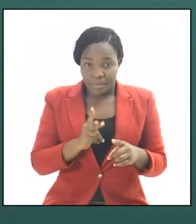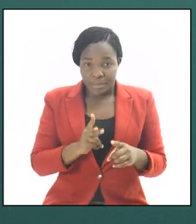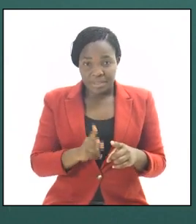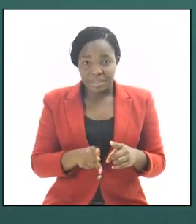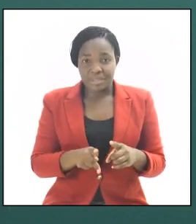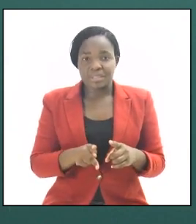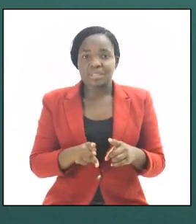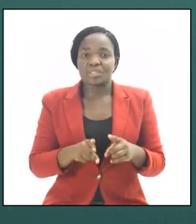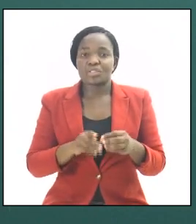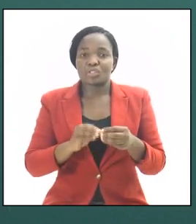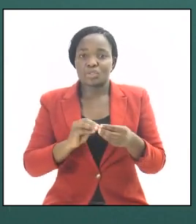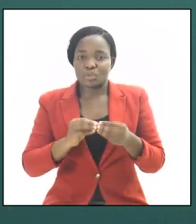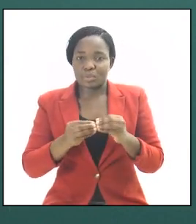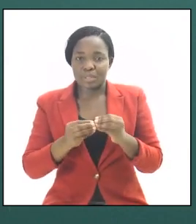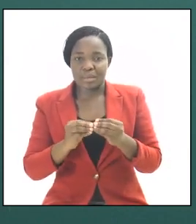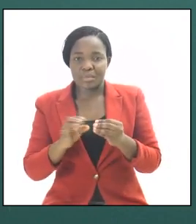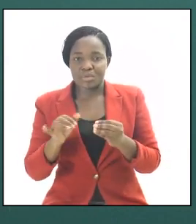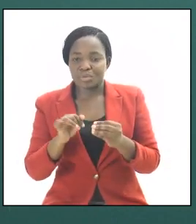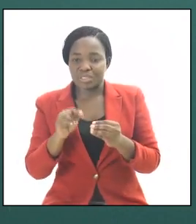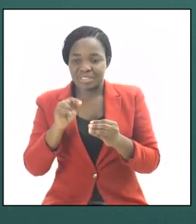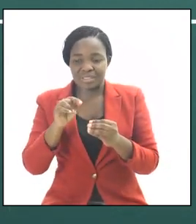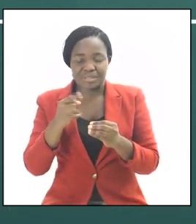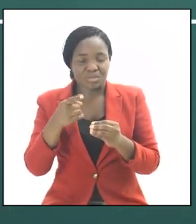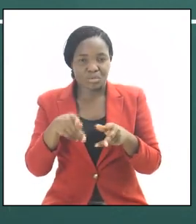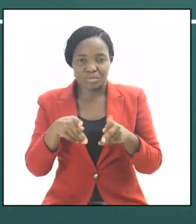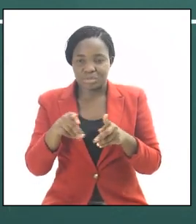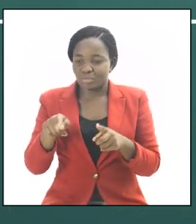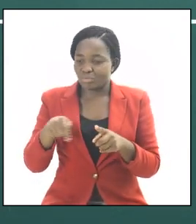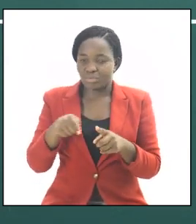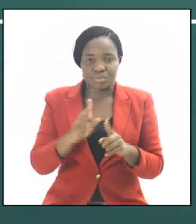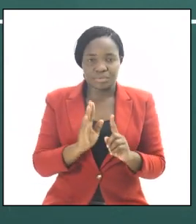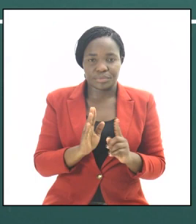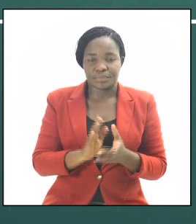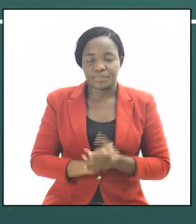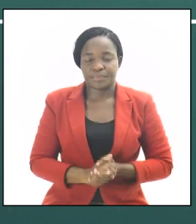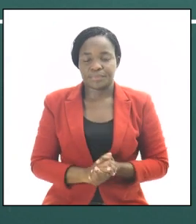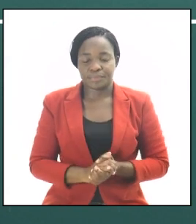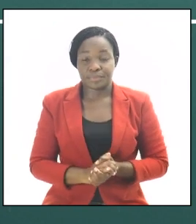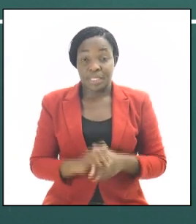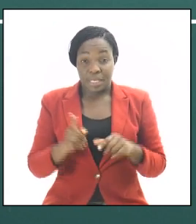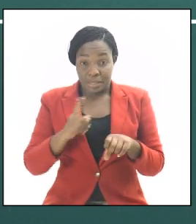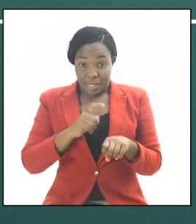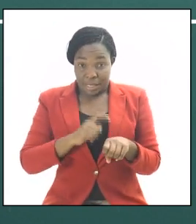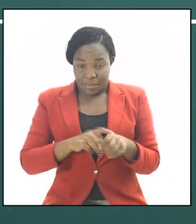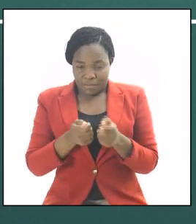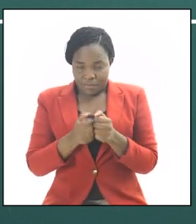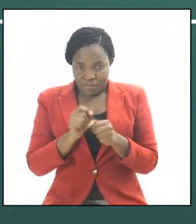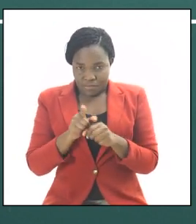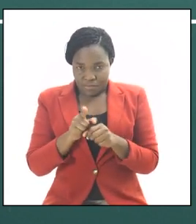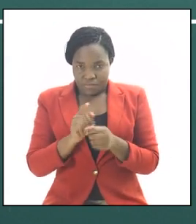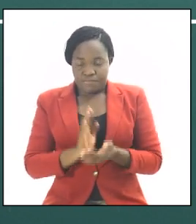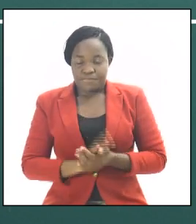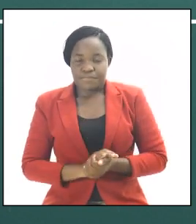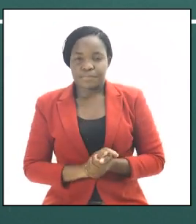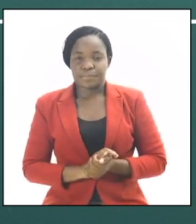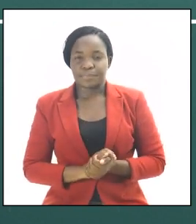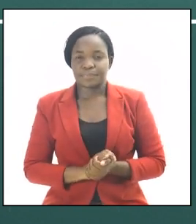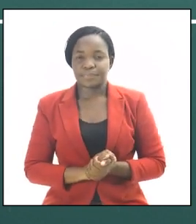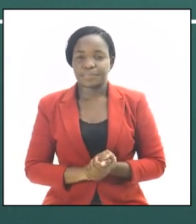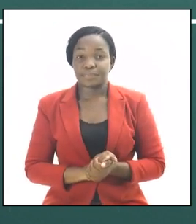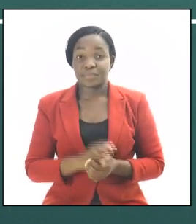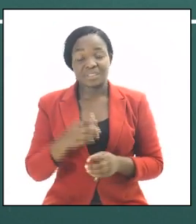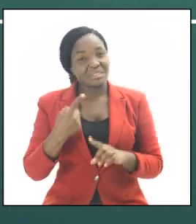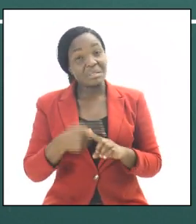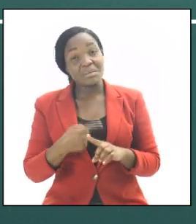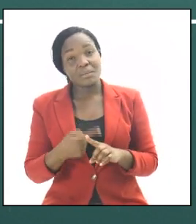investigation, you saw that Sally and Ben drew circles with different diameters and then measured the circumference. But